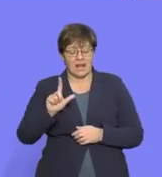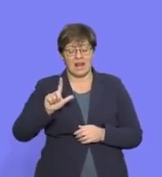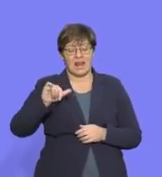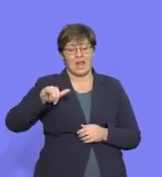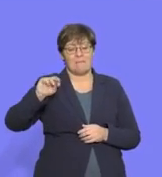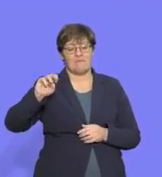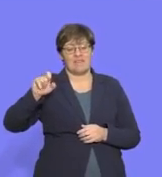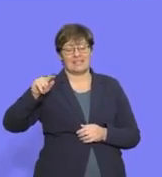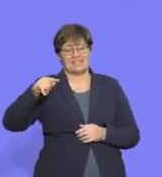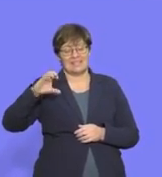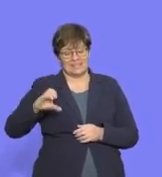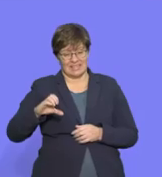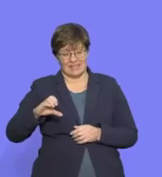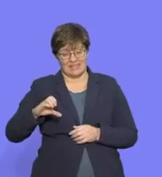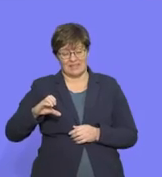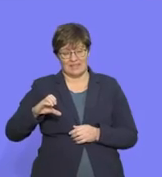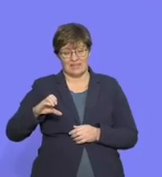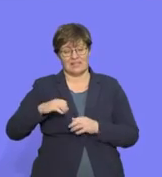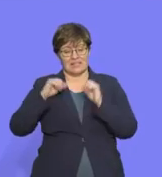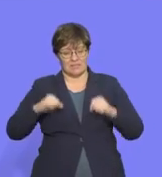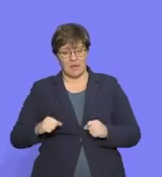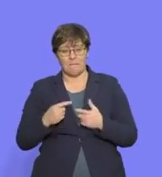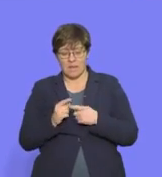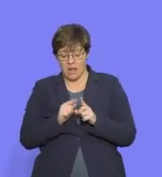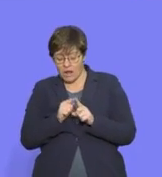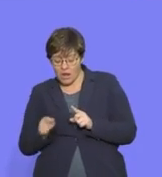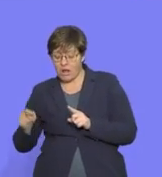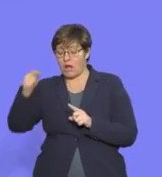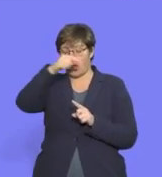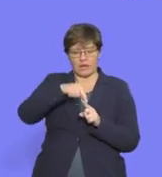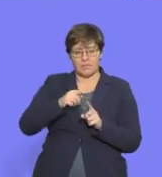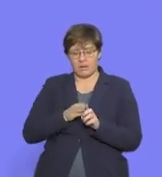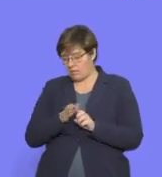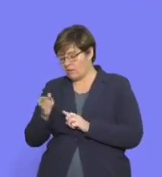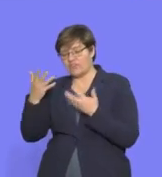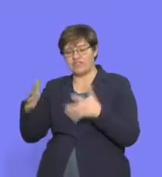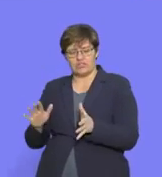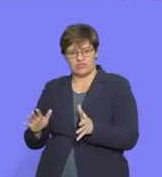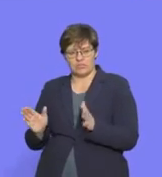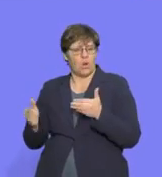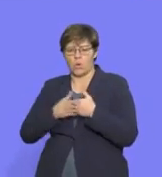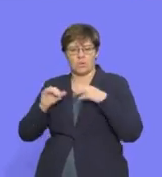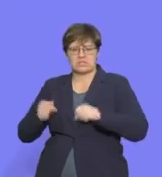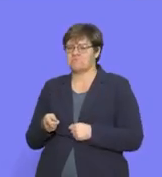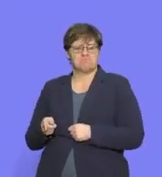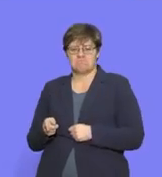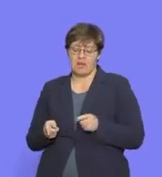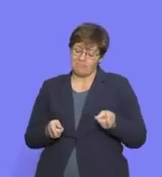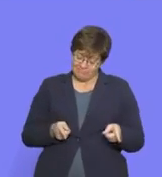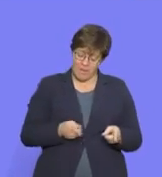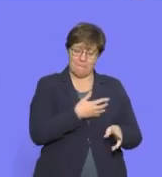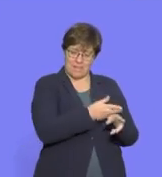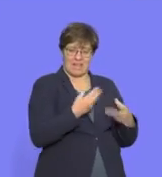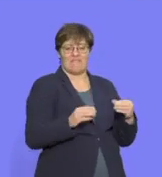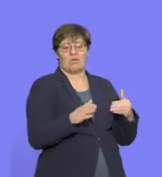system. Right, as I said, blind ending things, they're not closed, they don't form this whole closed system like they do. So